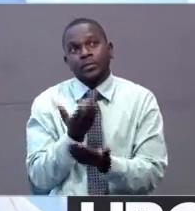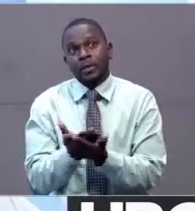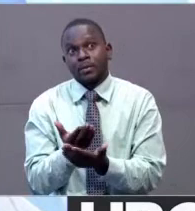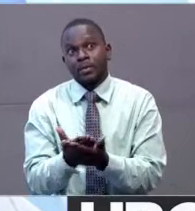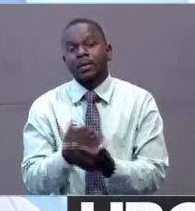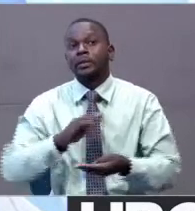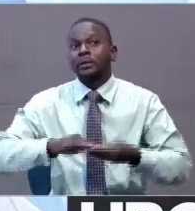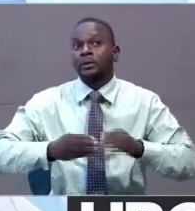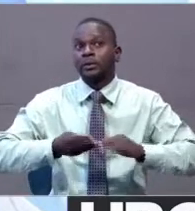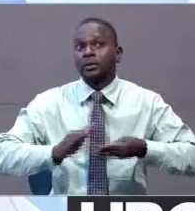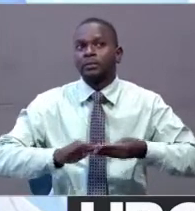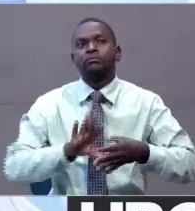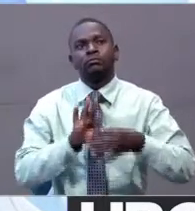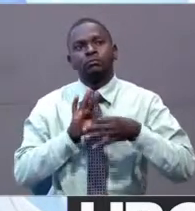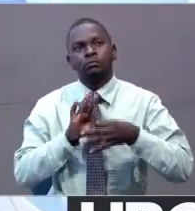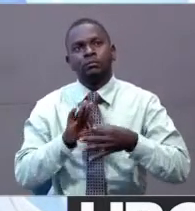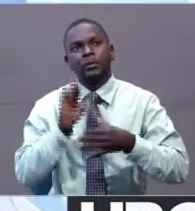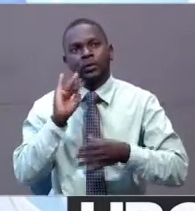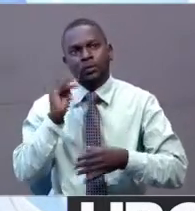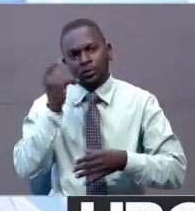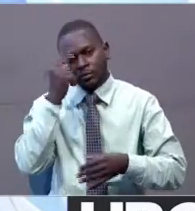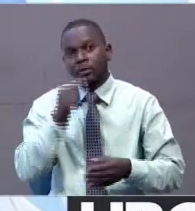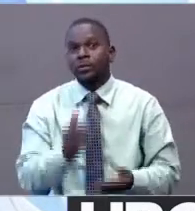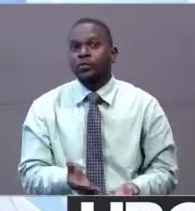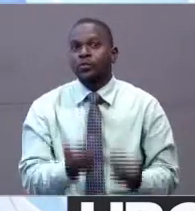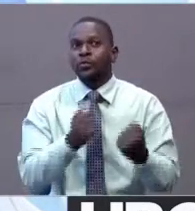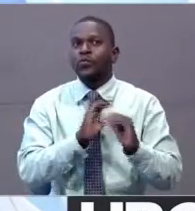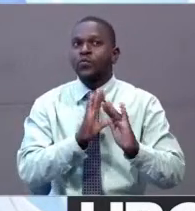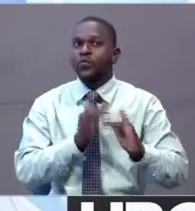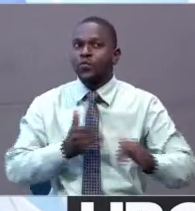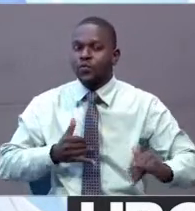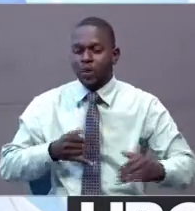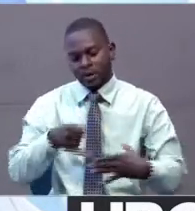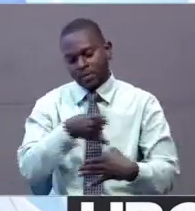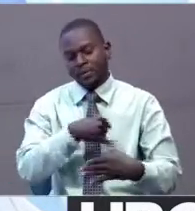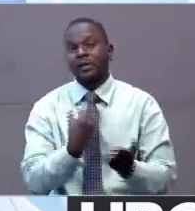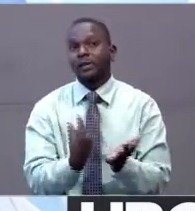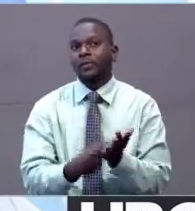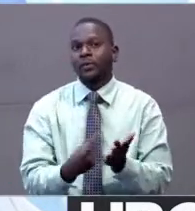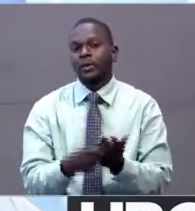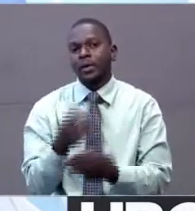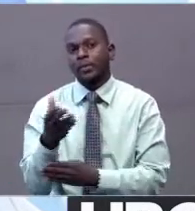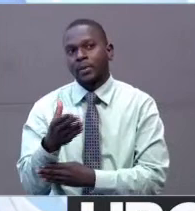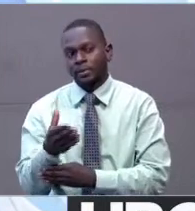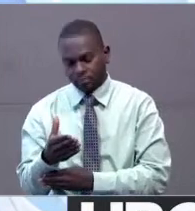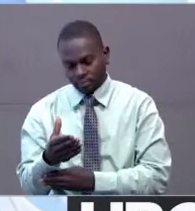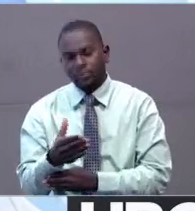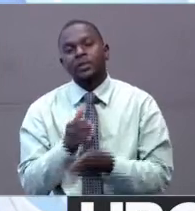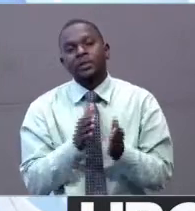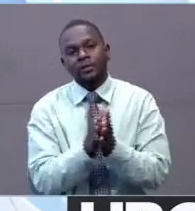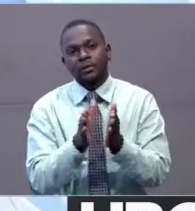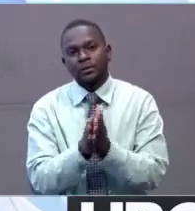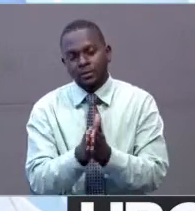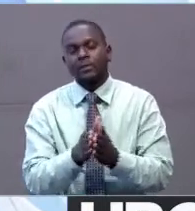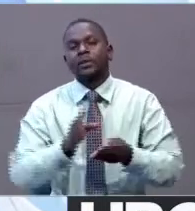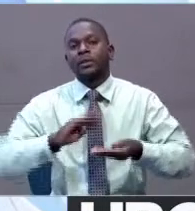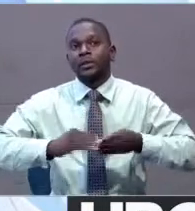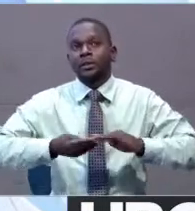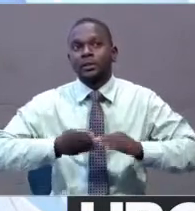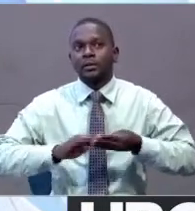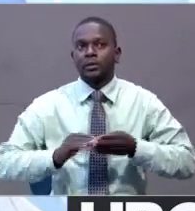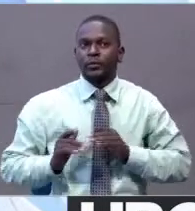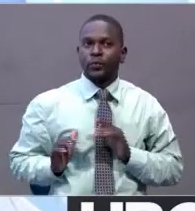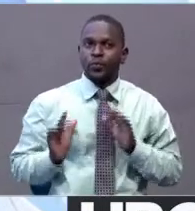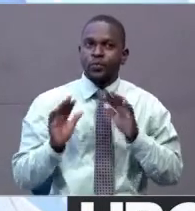stakeholders to work closely with government to promote hygiene among Ugandans. The minister was addressing different stakeholders as they conveyed